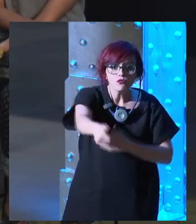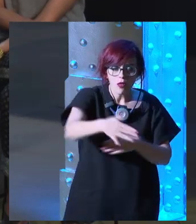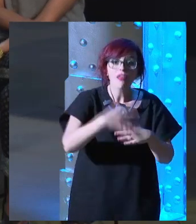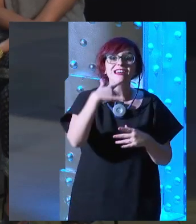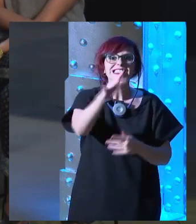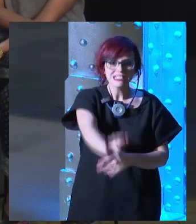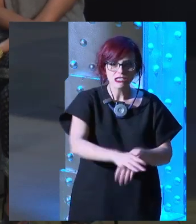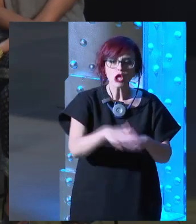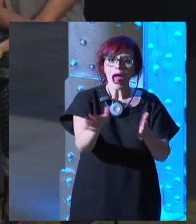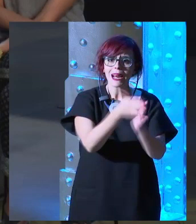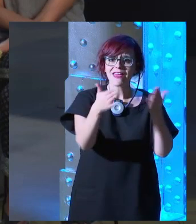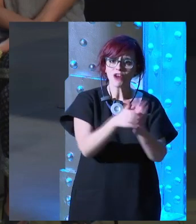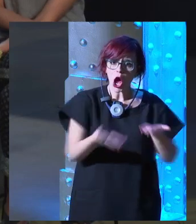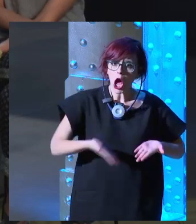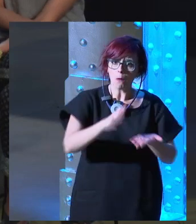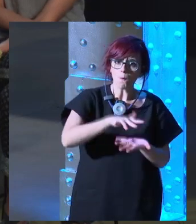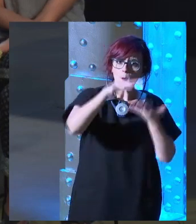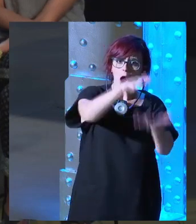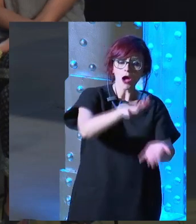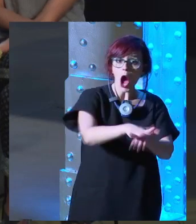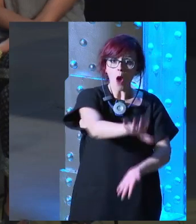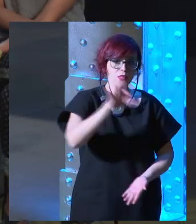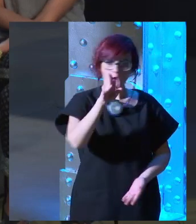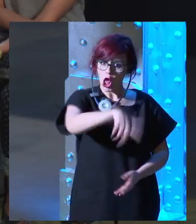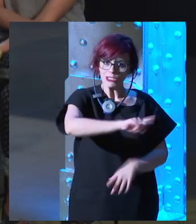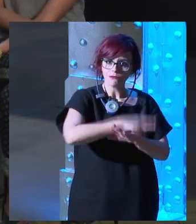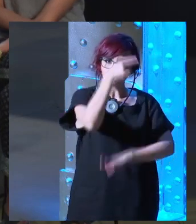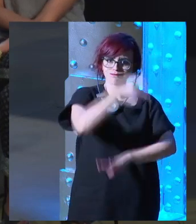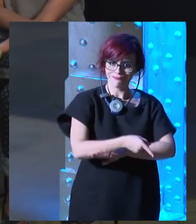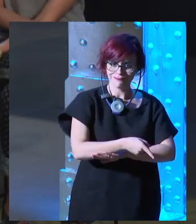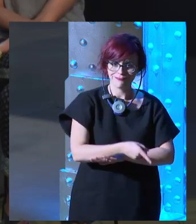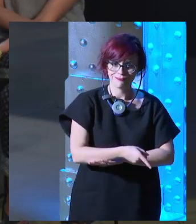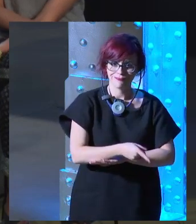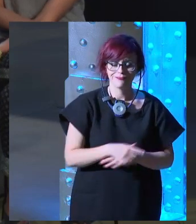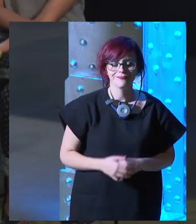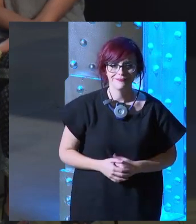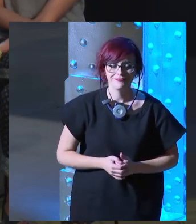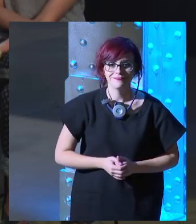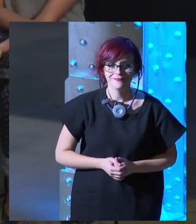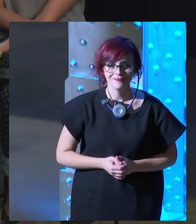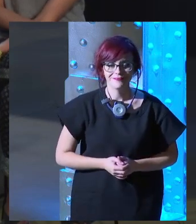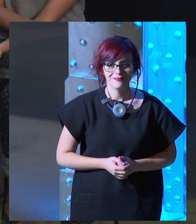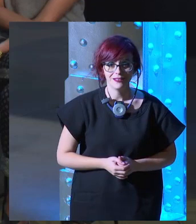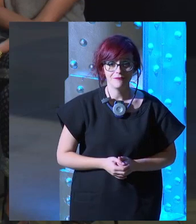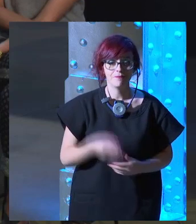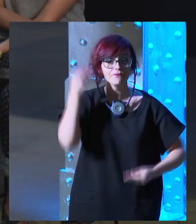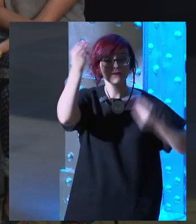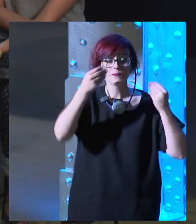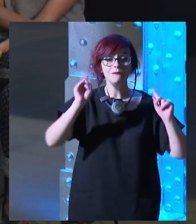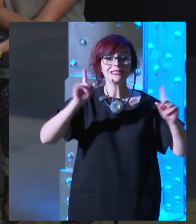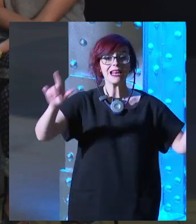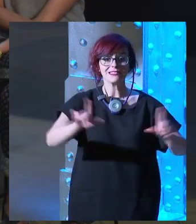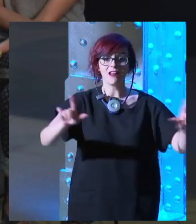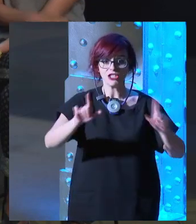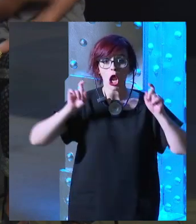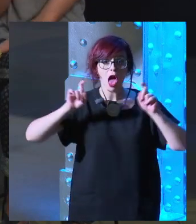And talking to them at a high level, and not thinking that the television will somehow educate them and then they'll come out as